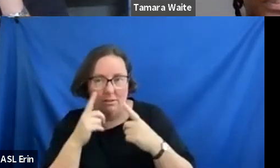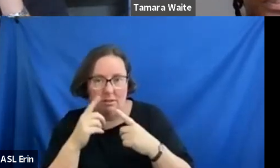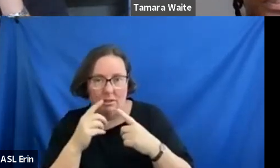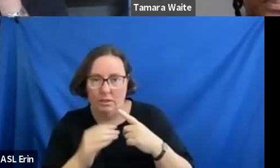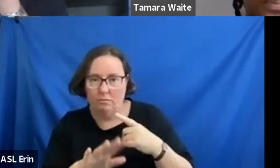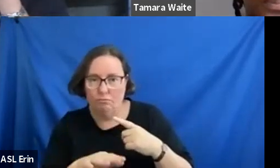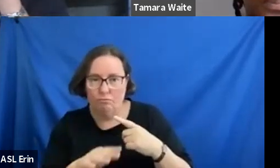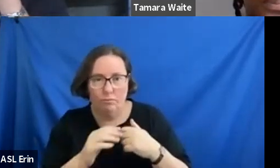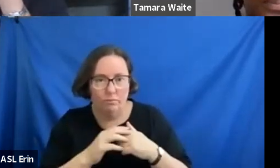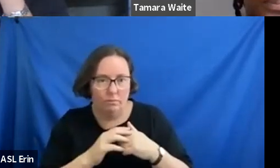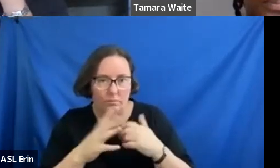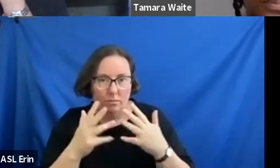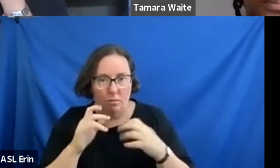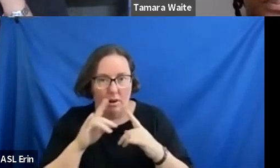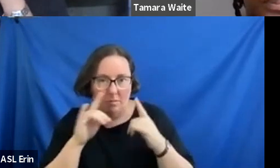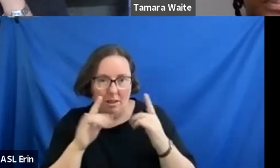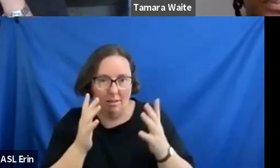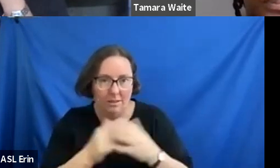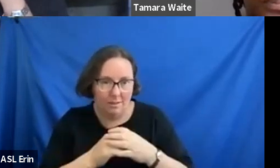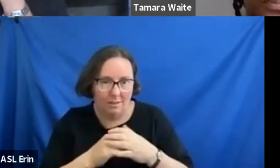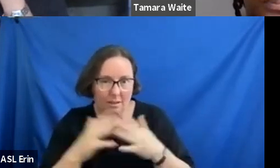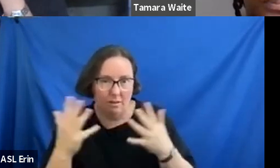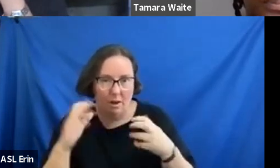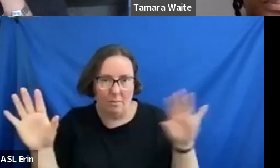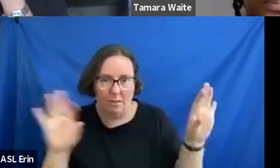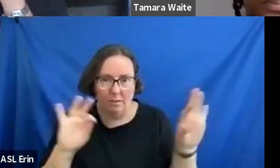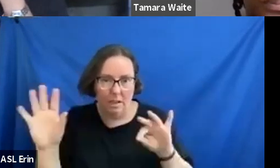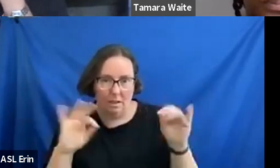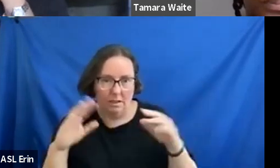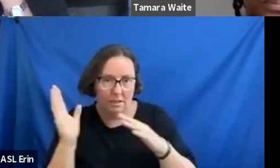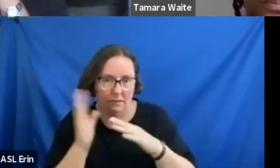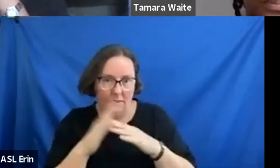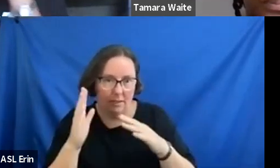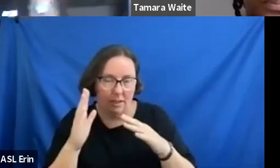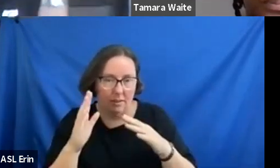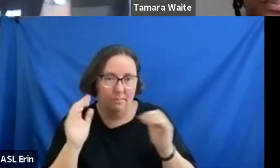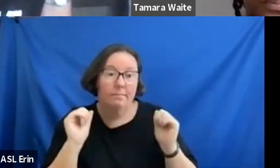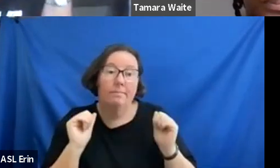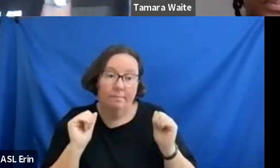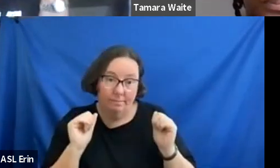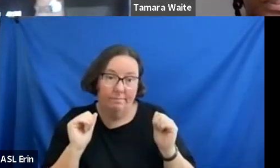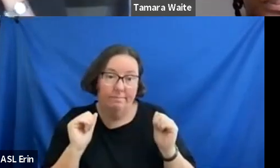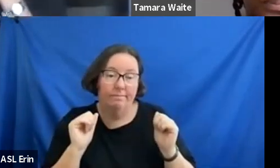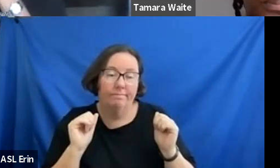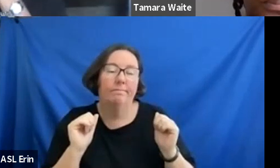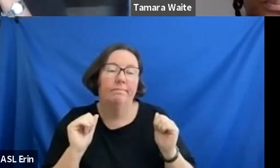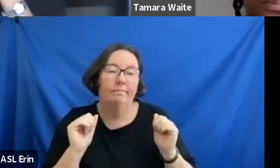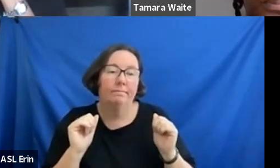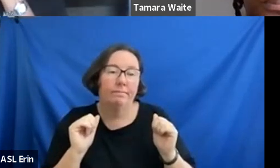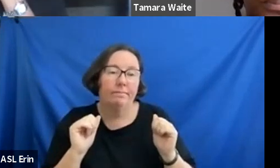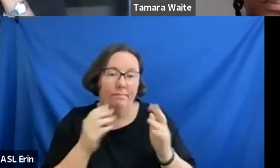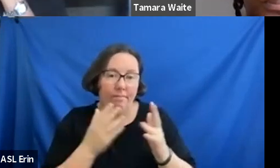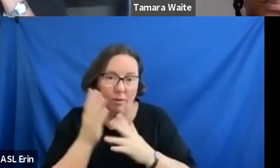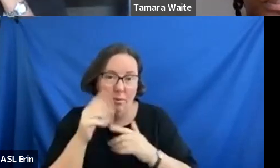consideration that we are going to be selecting the student body that we select or that will be selected through